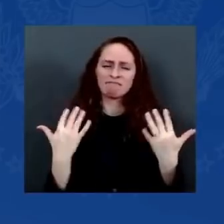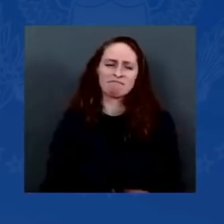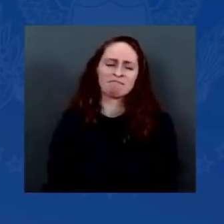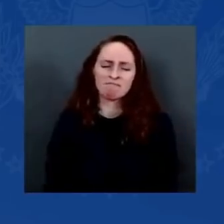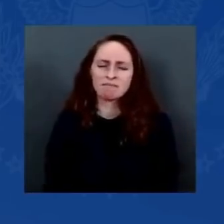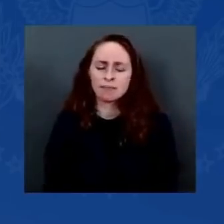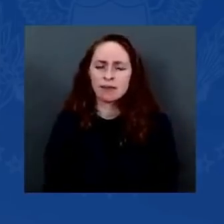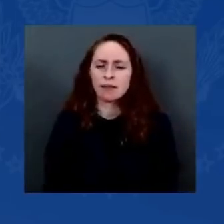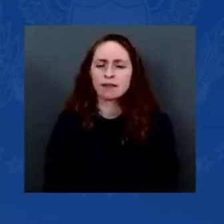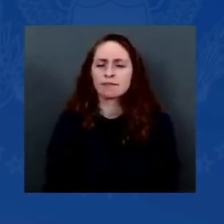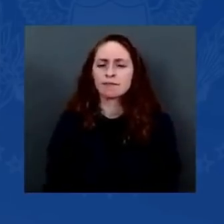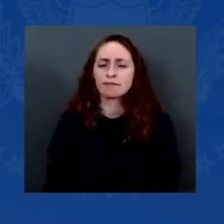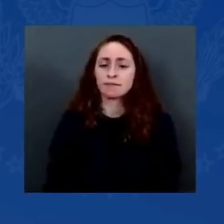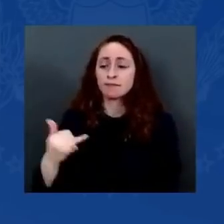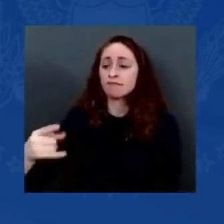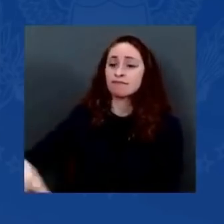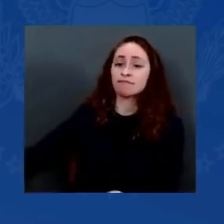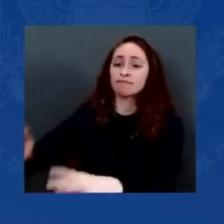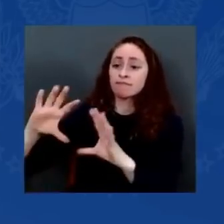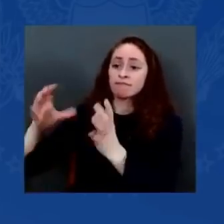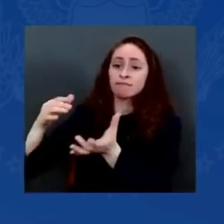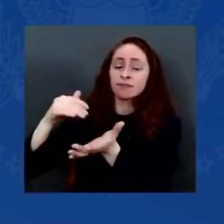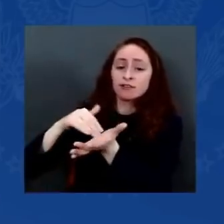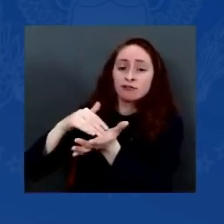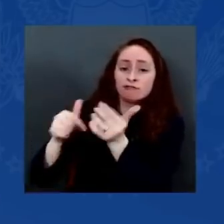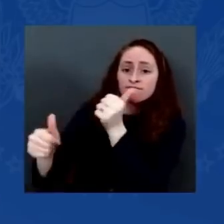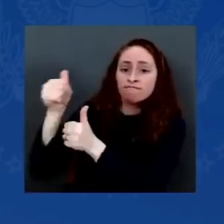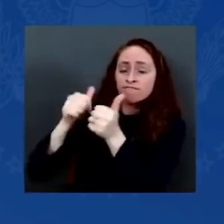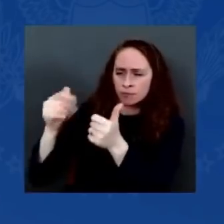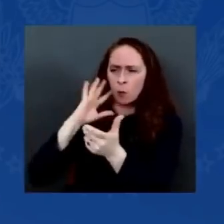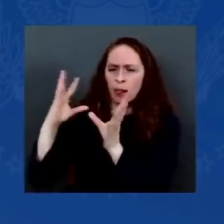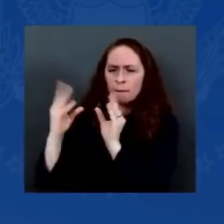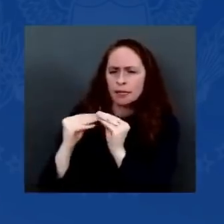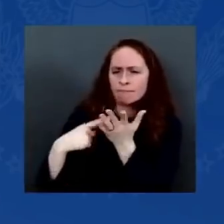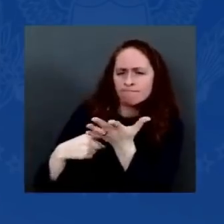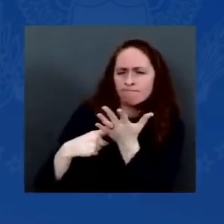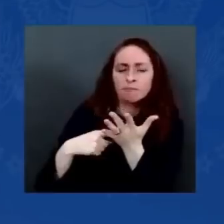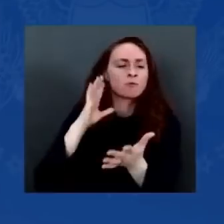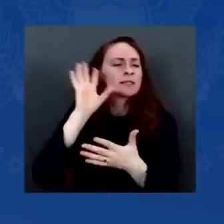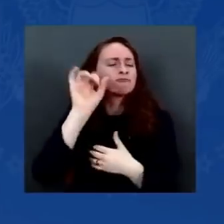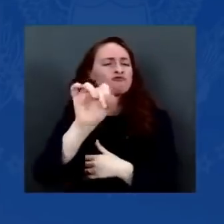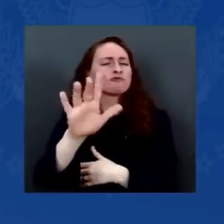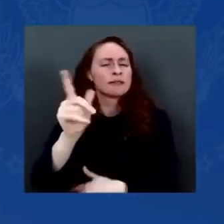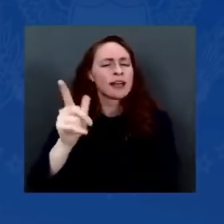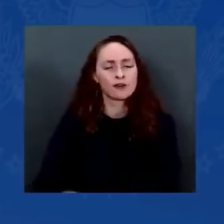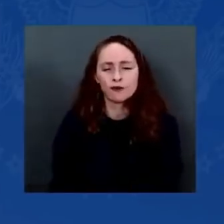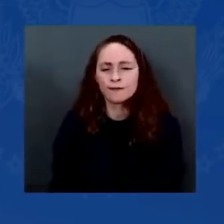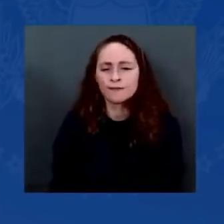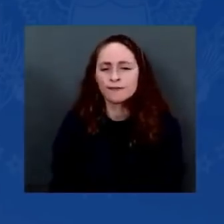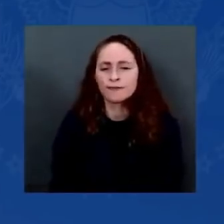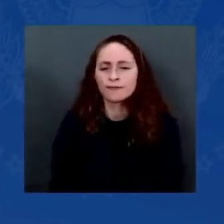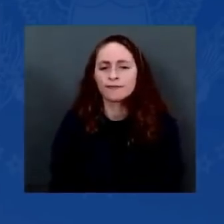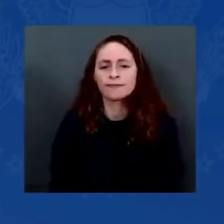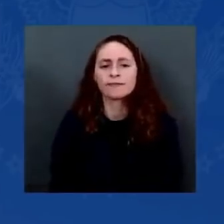docs, and I'll have an answer for that soon. Mr. President, You talk often about the importance of keeping your word of trust. Do you